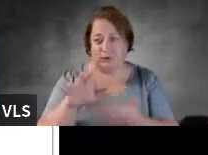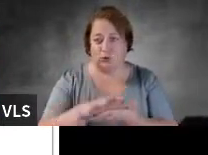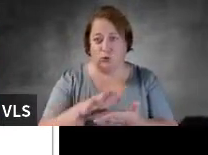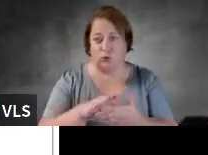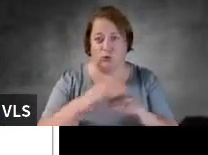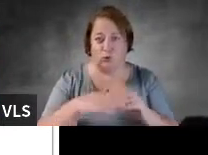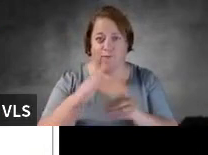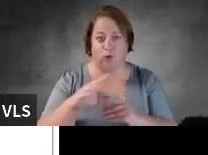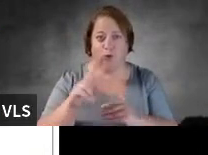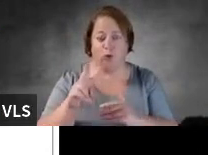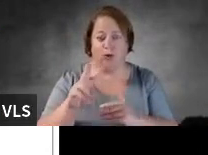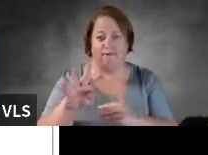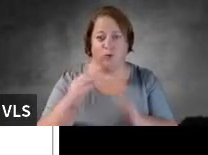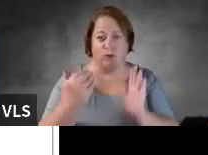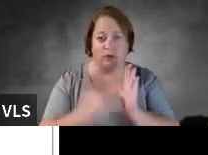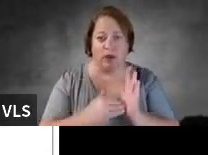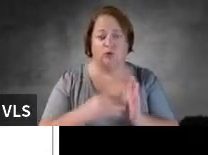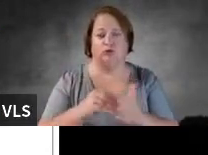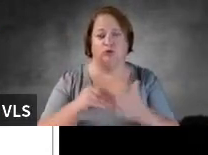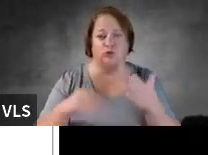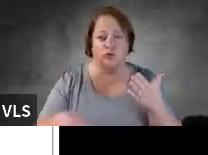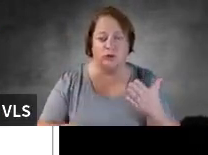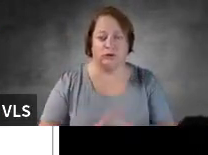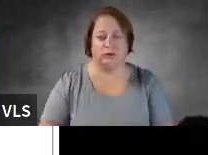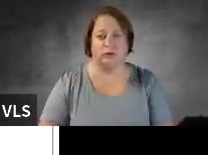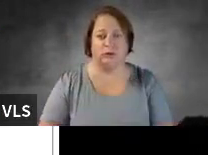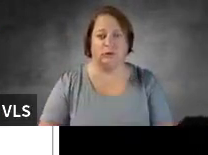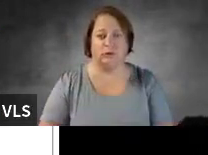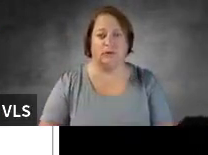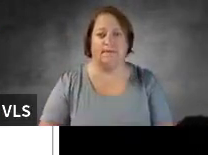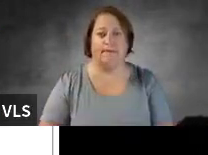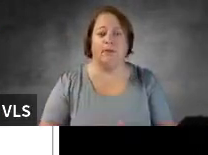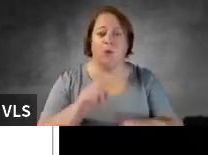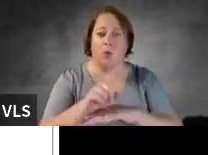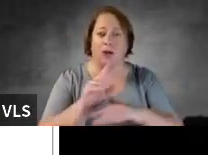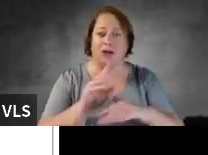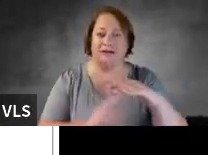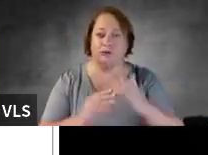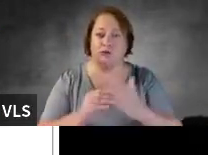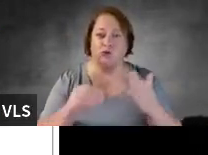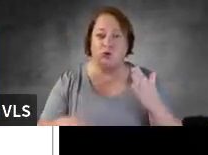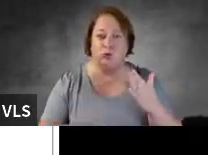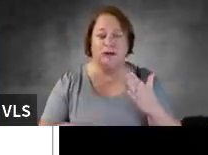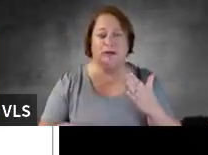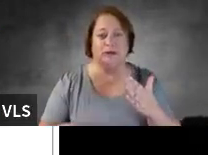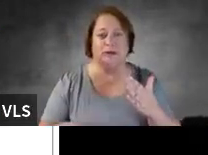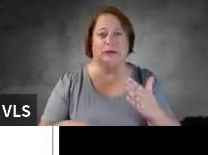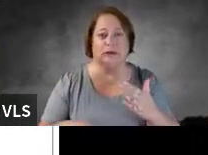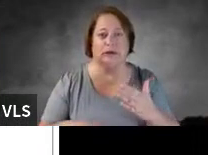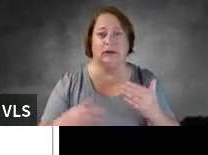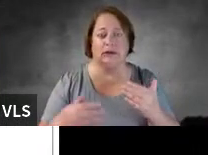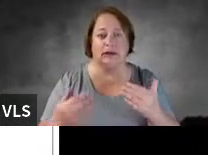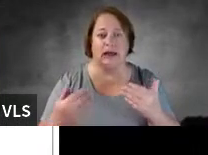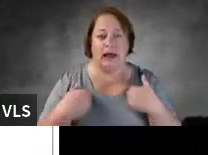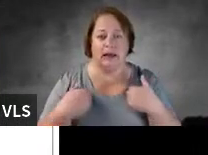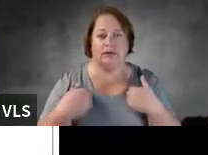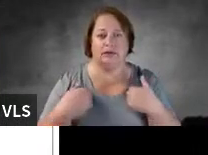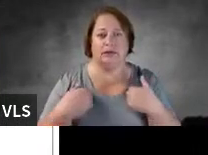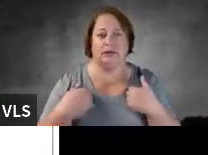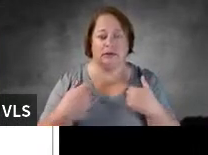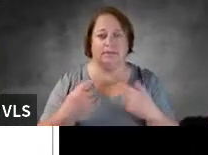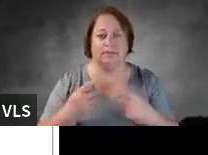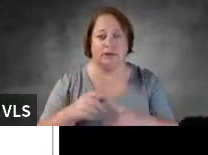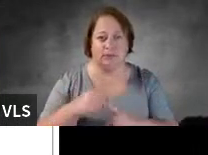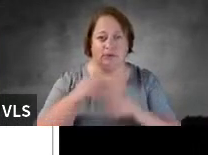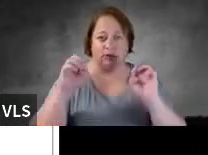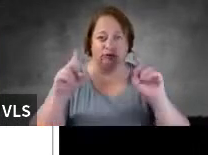over 24,000 students. One in six students across the county receive some sort of special